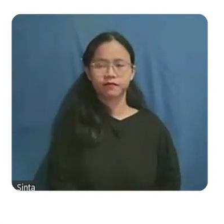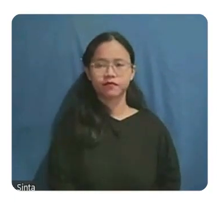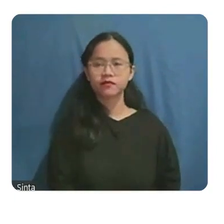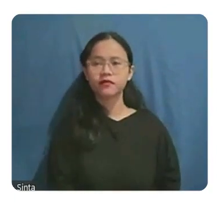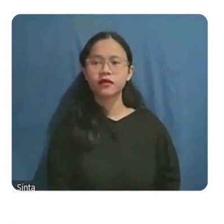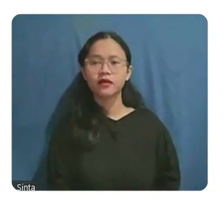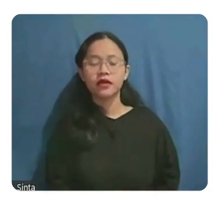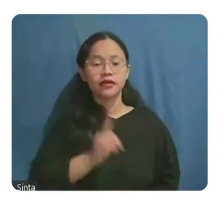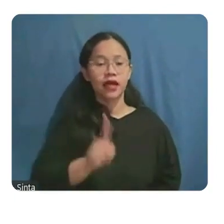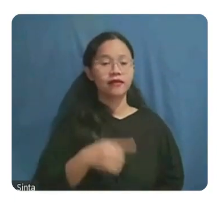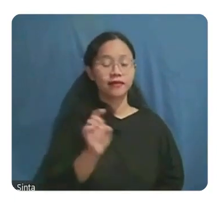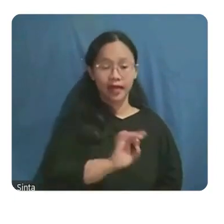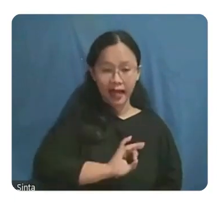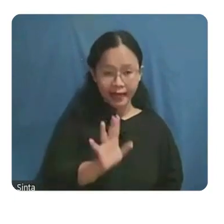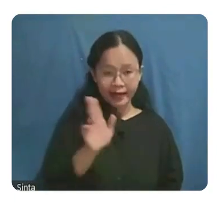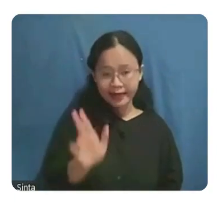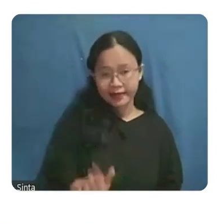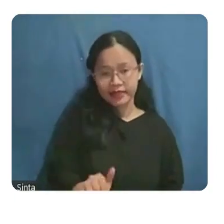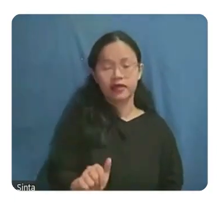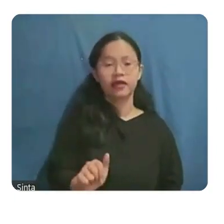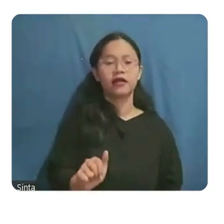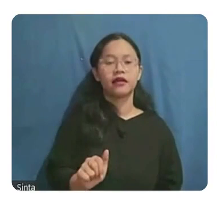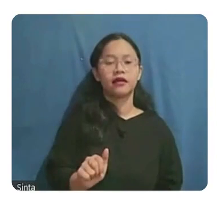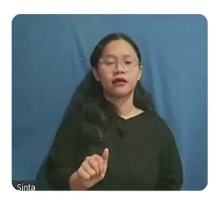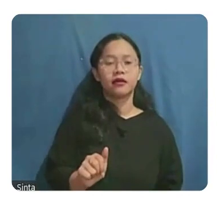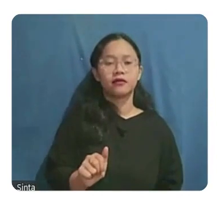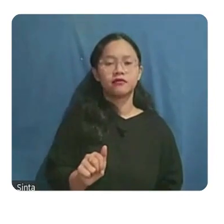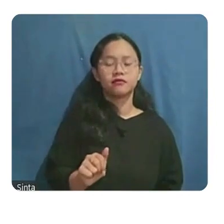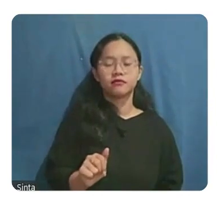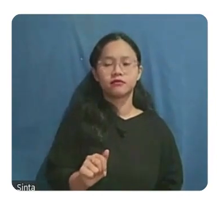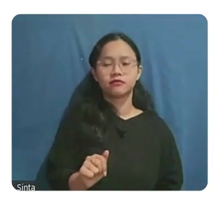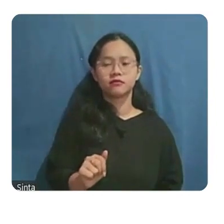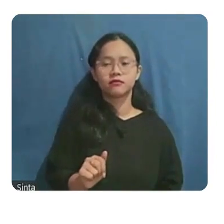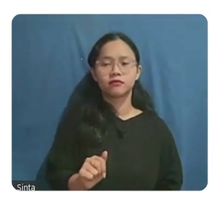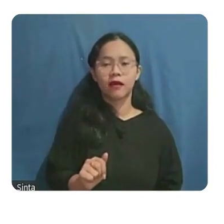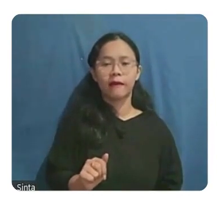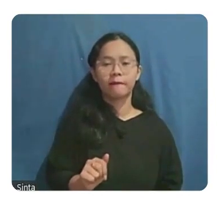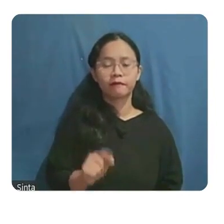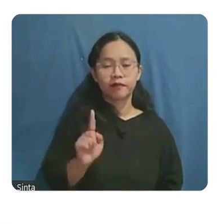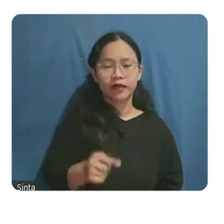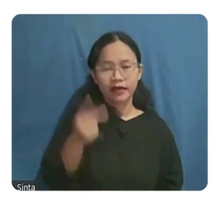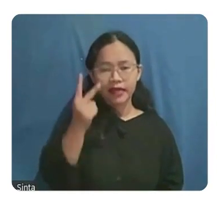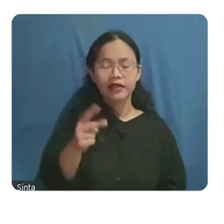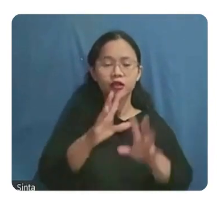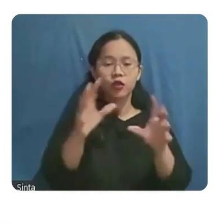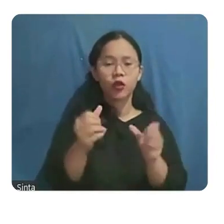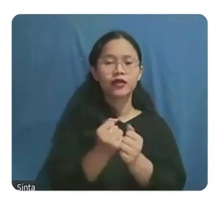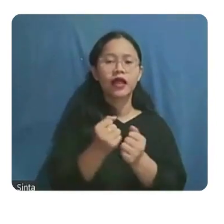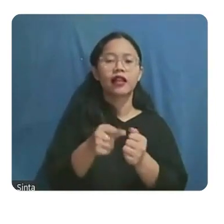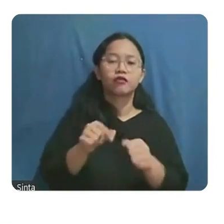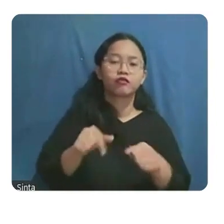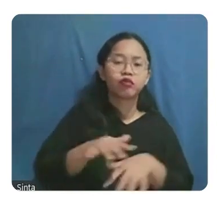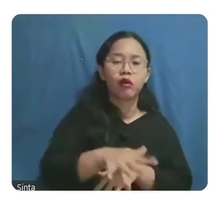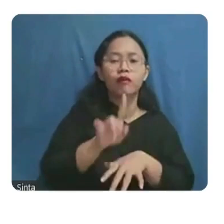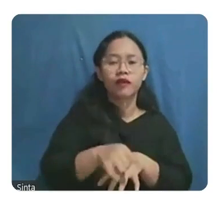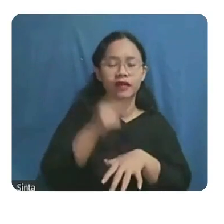in the National Health Insurance in 2022 shows that the total cost required